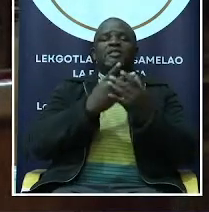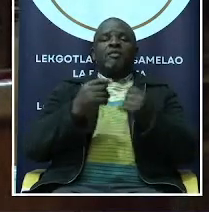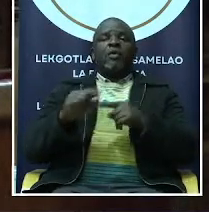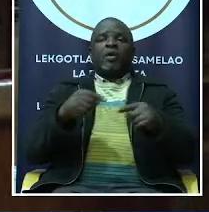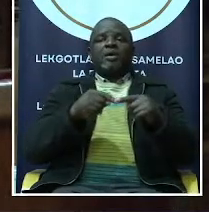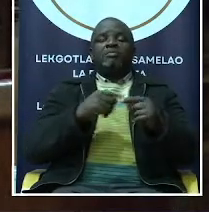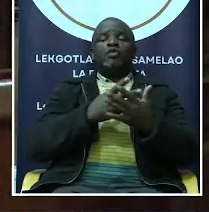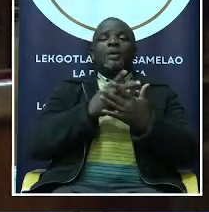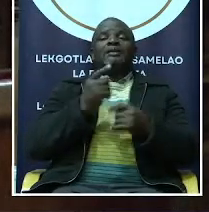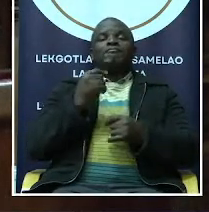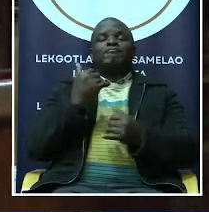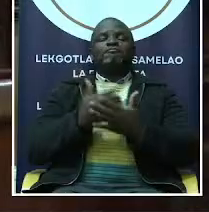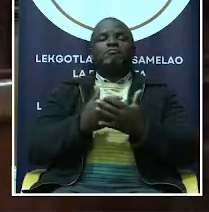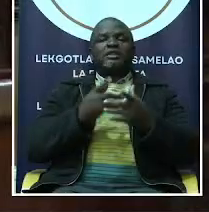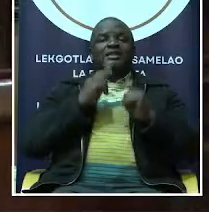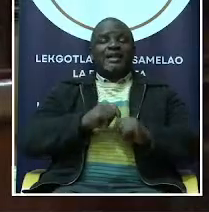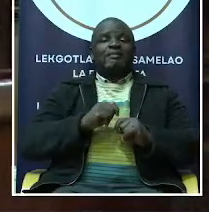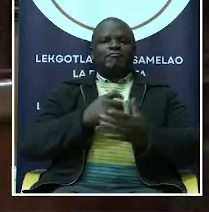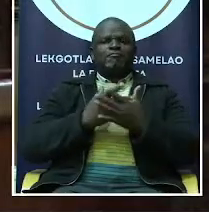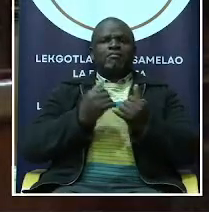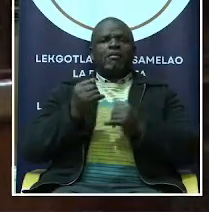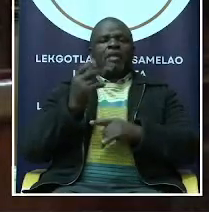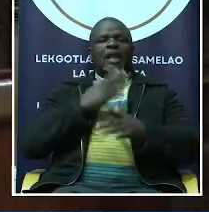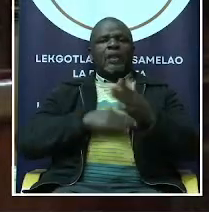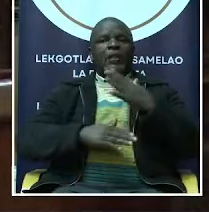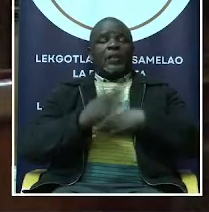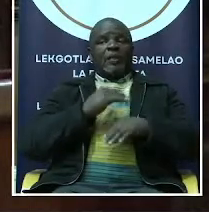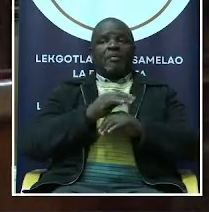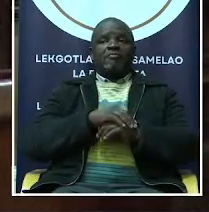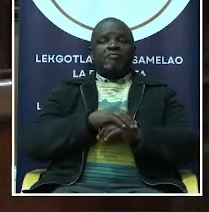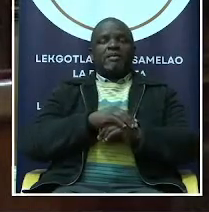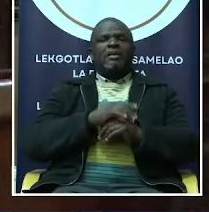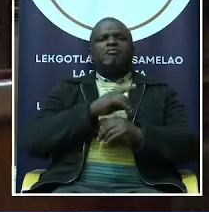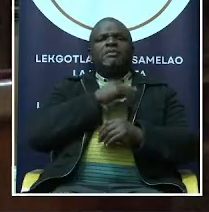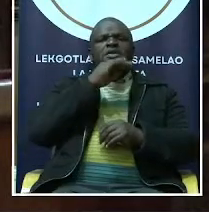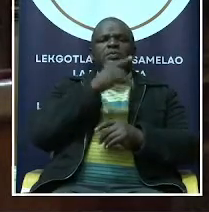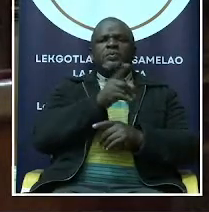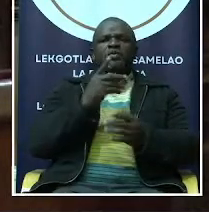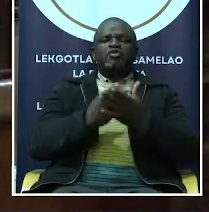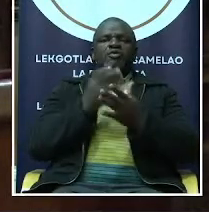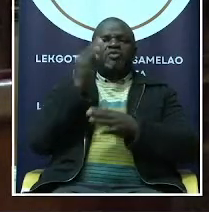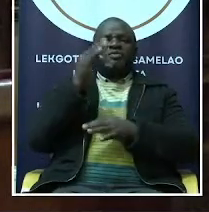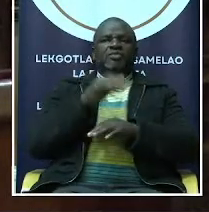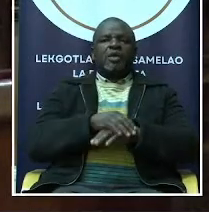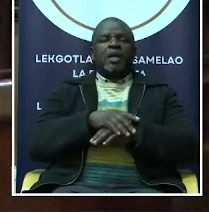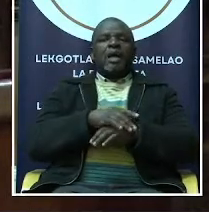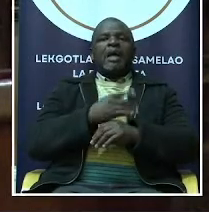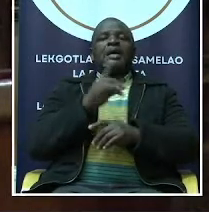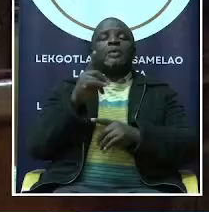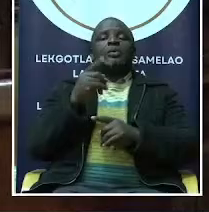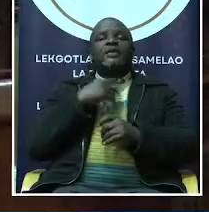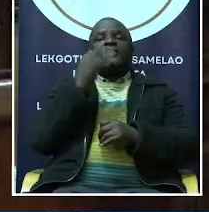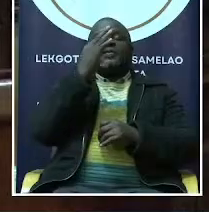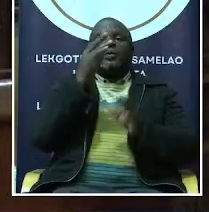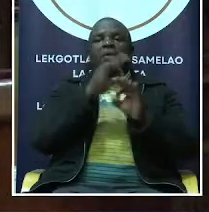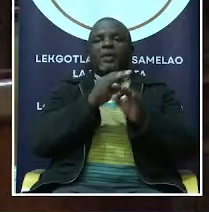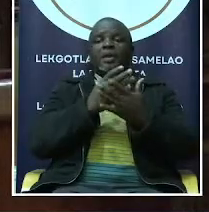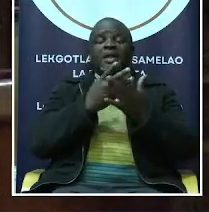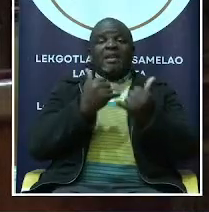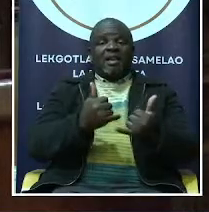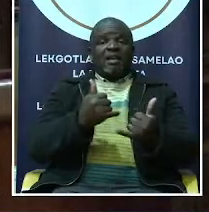we are tired of being told that we must be patient, we are the future. We are not the future, we are the present as young